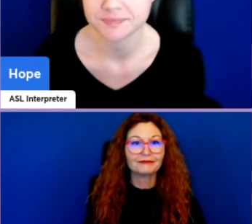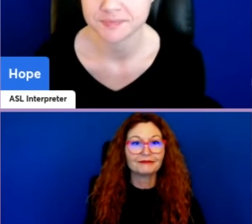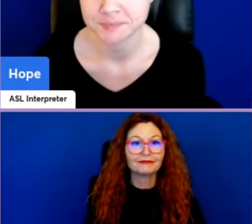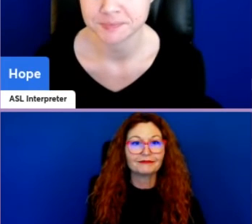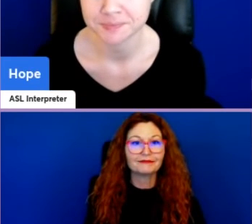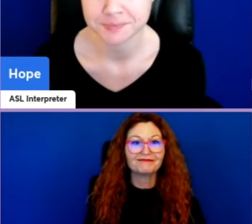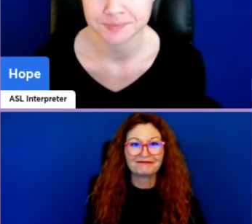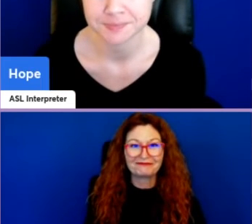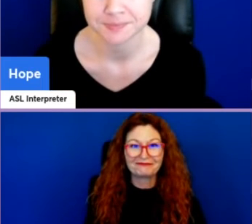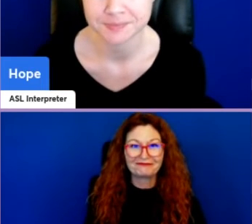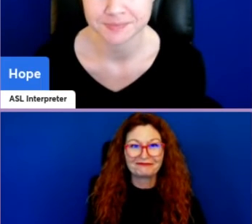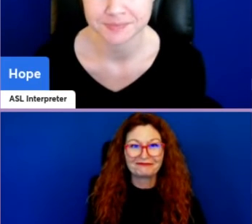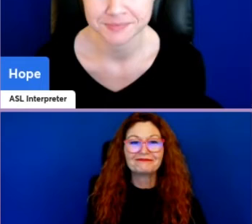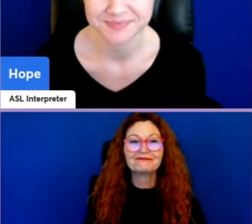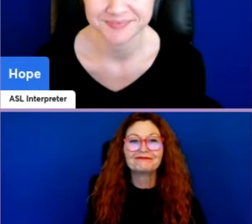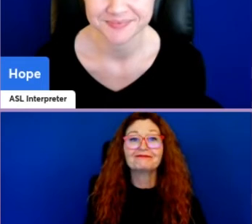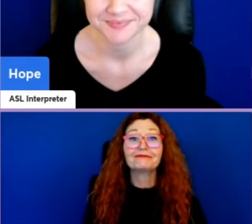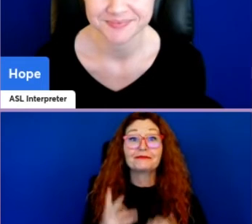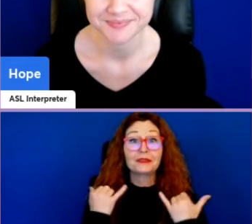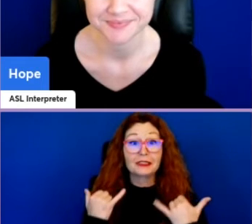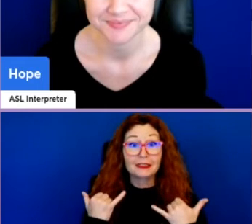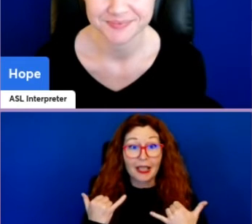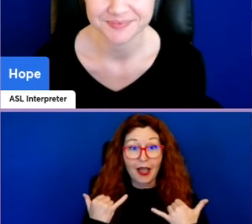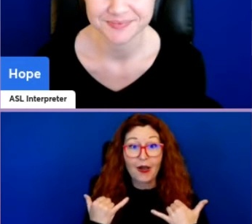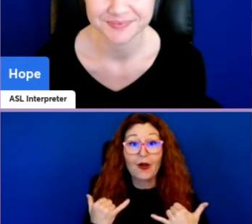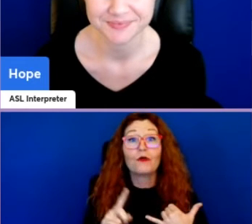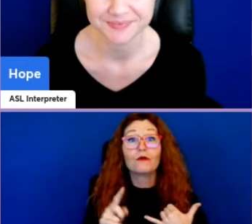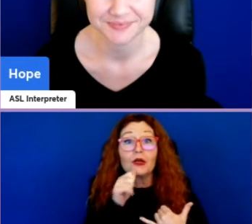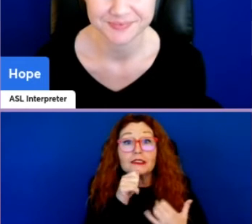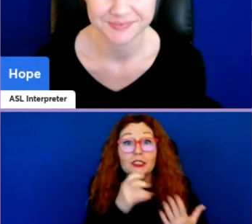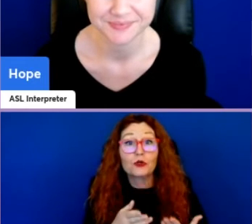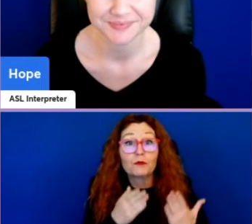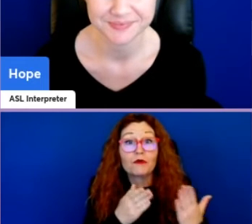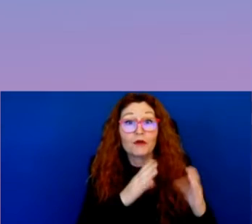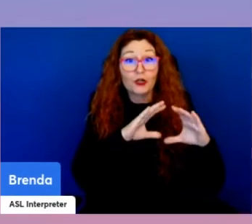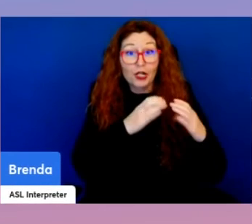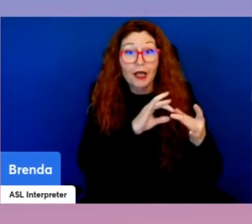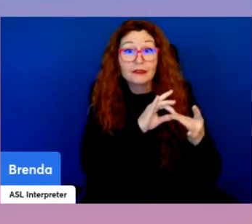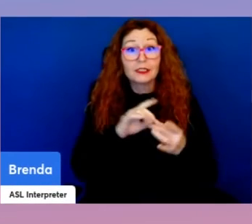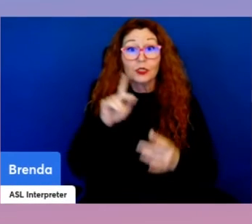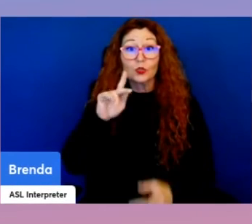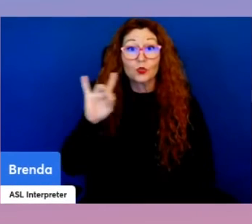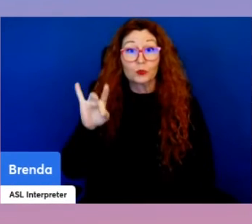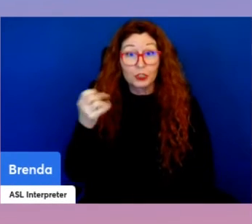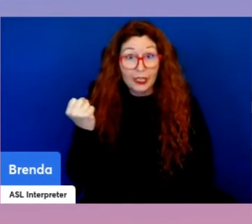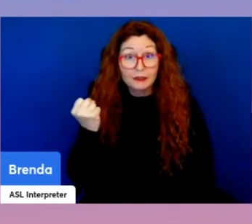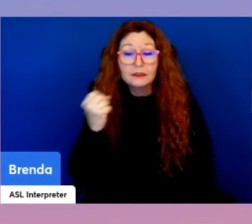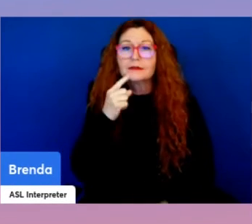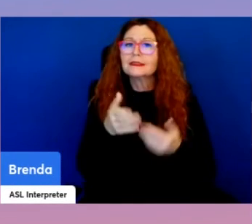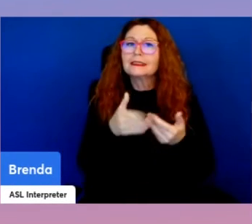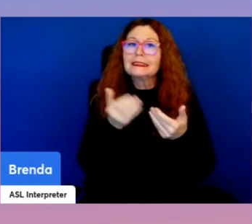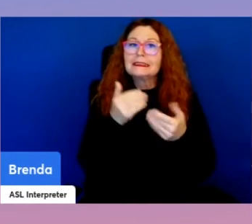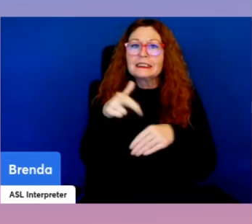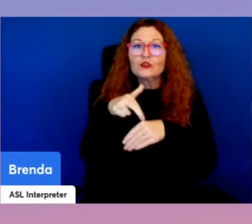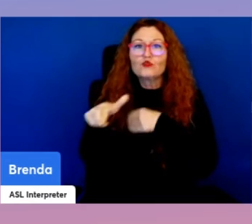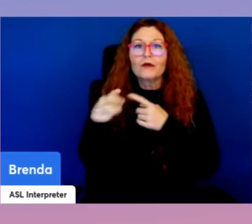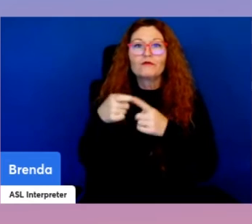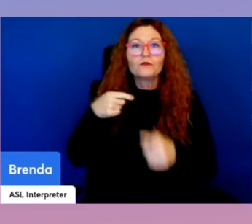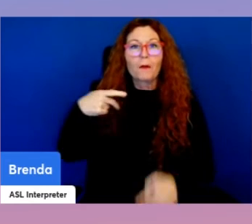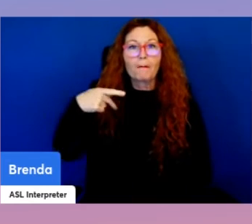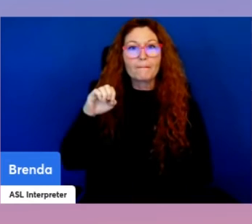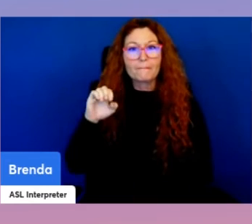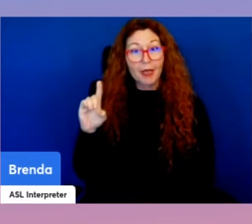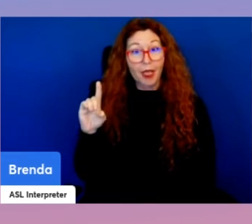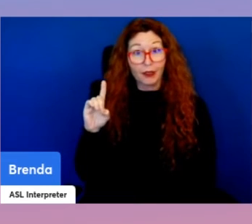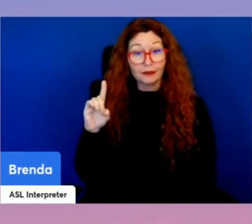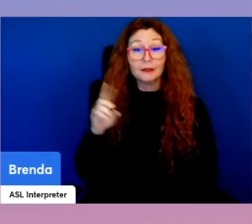Now that we've got our secret provider class provisioned to Kubernetes, we simply need to reference it from a pod. And so in this case,